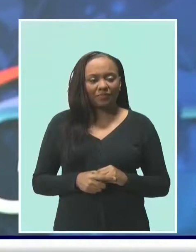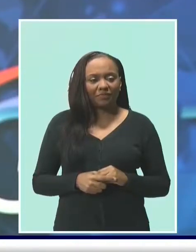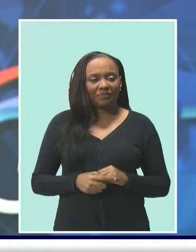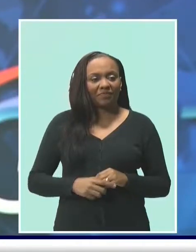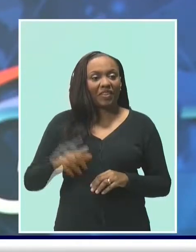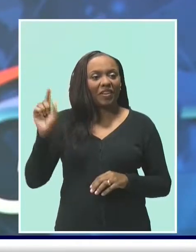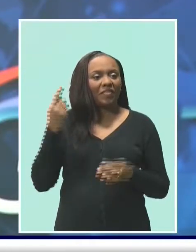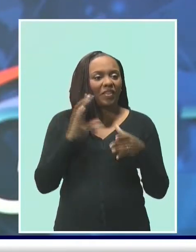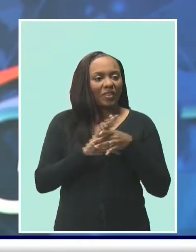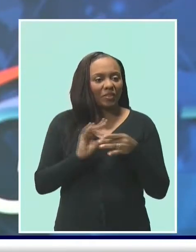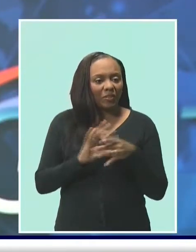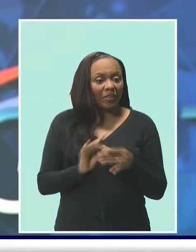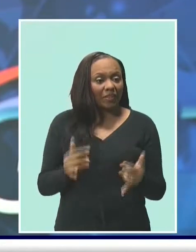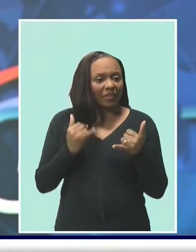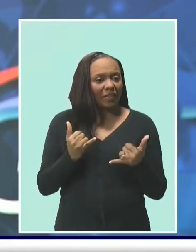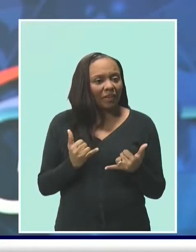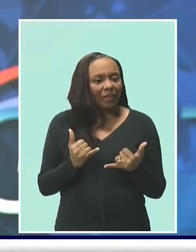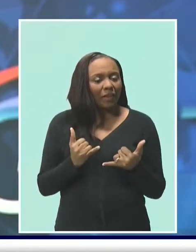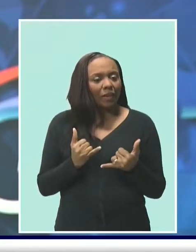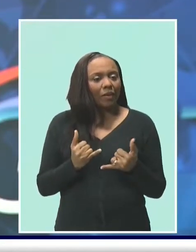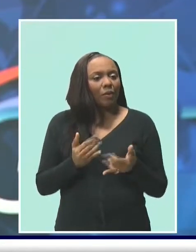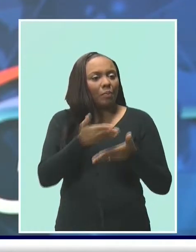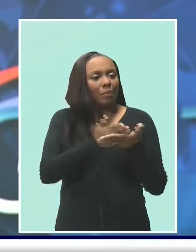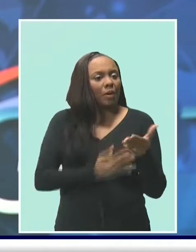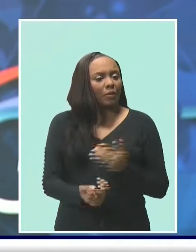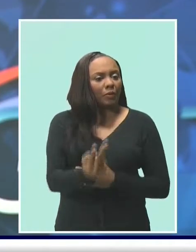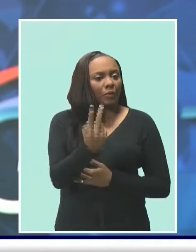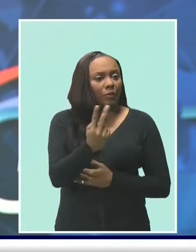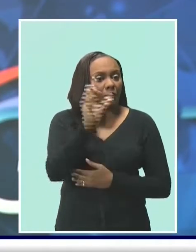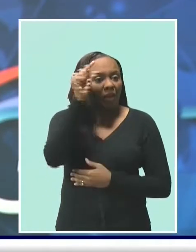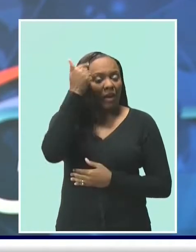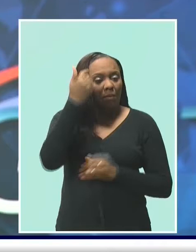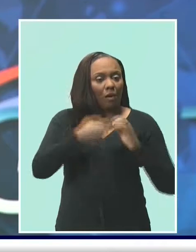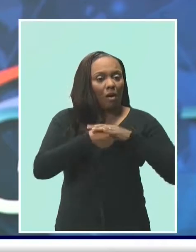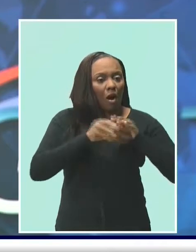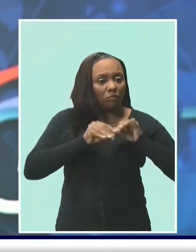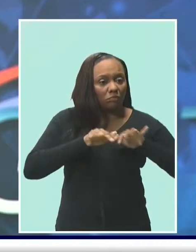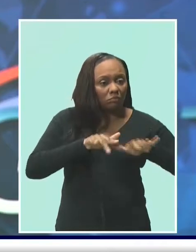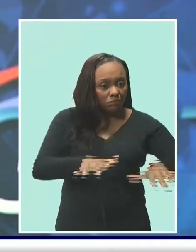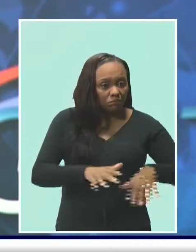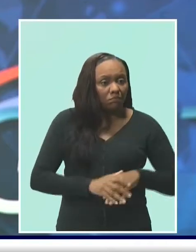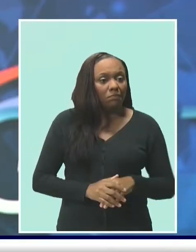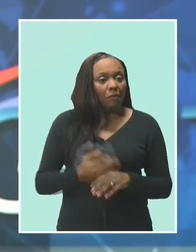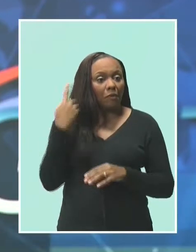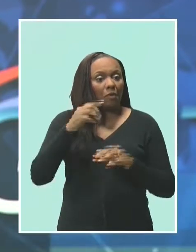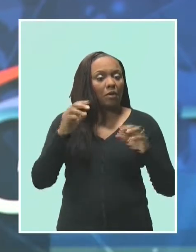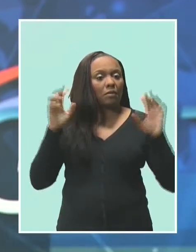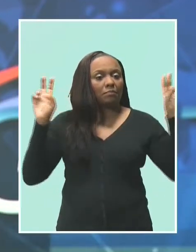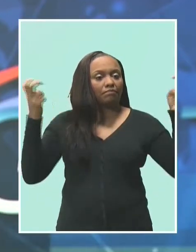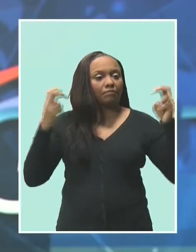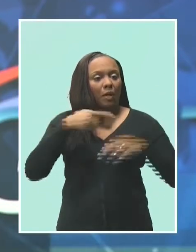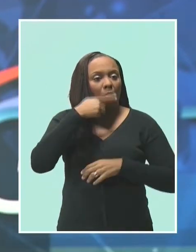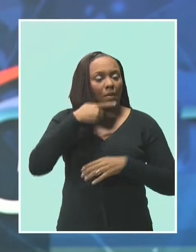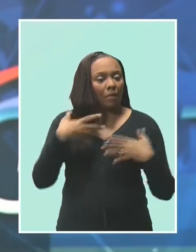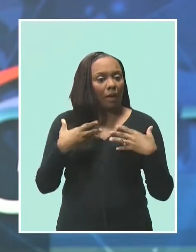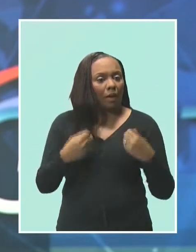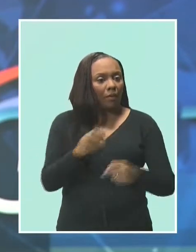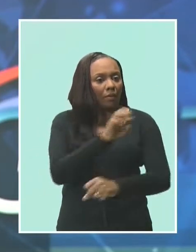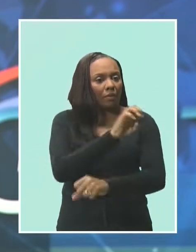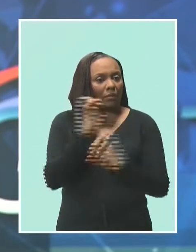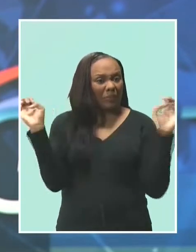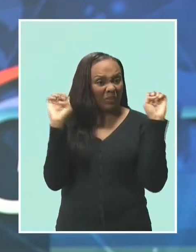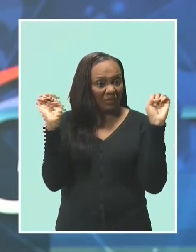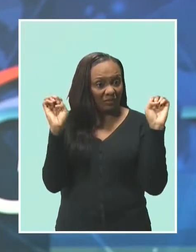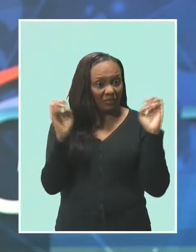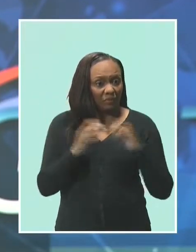In our top story, today signaled the start of Phase 2 of government's COVID-19 measures within the Public Health Emergency Act. It featured